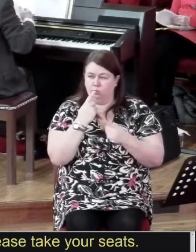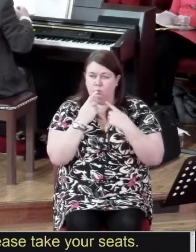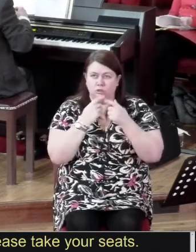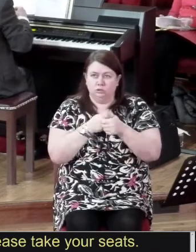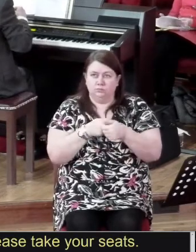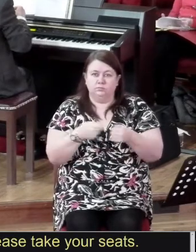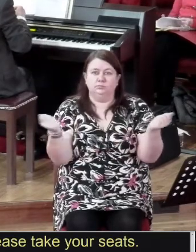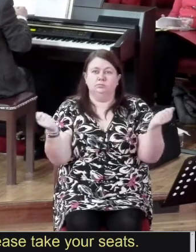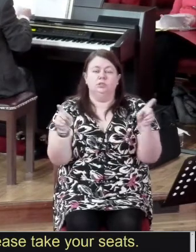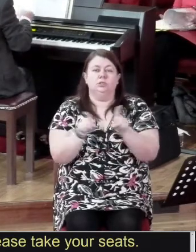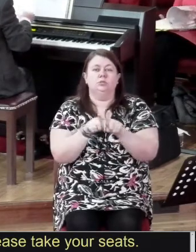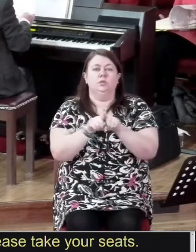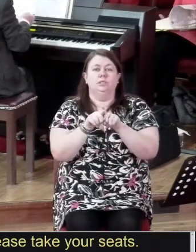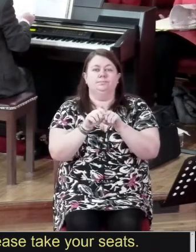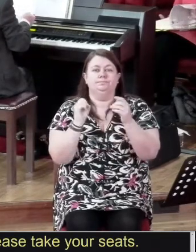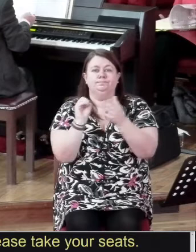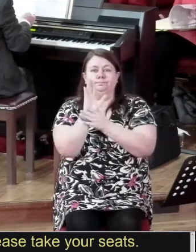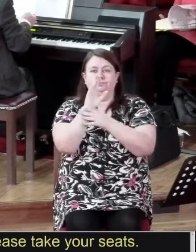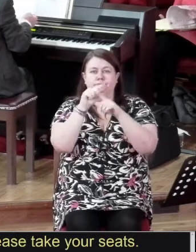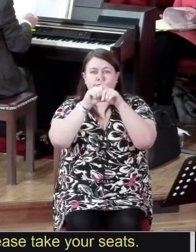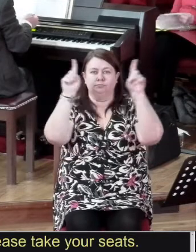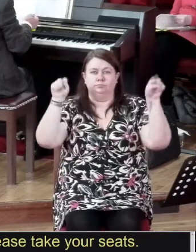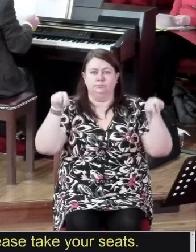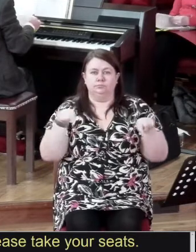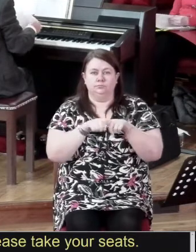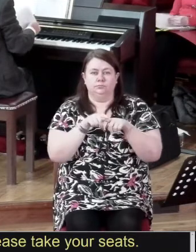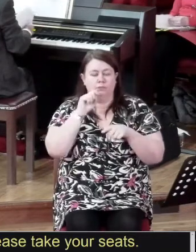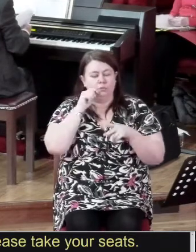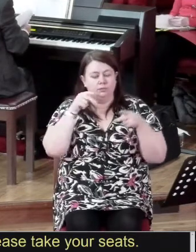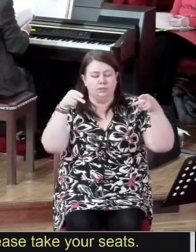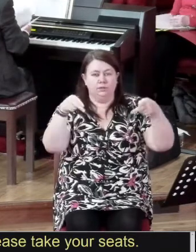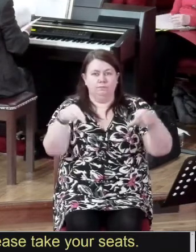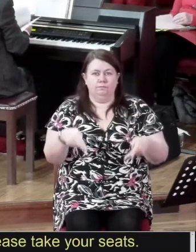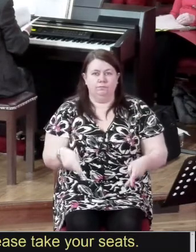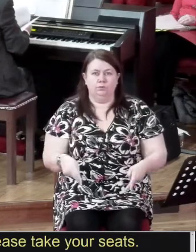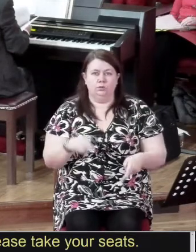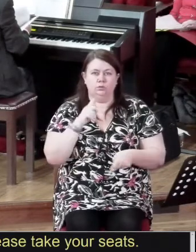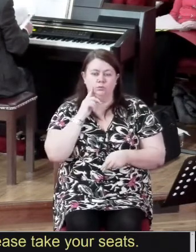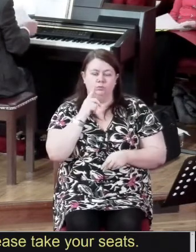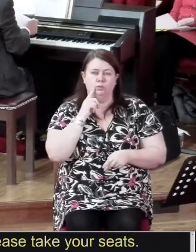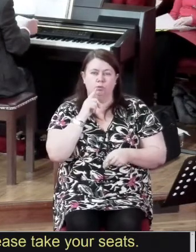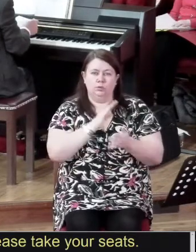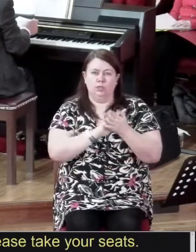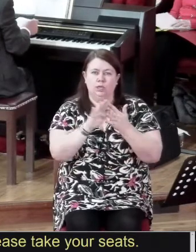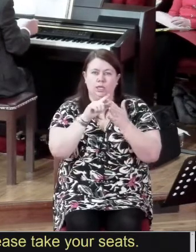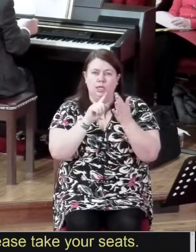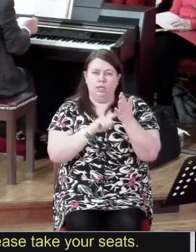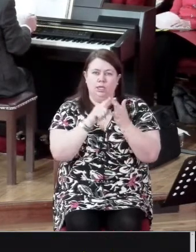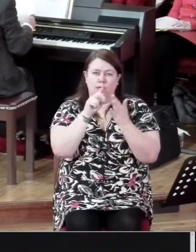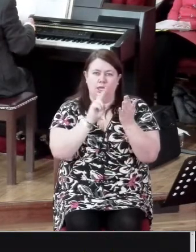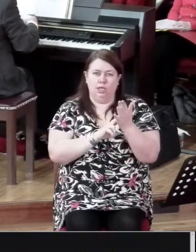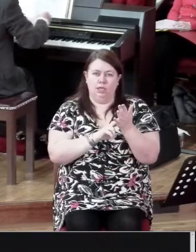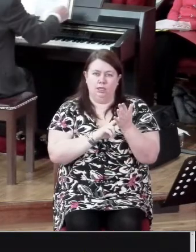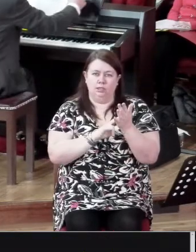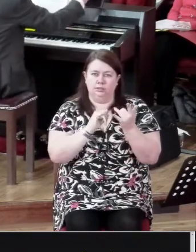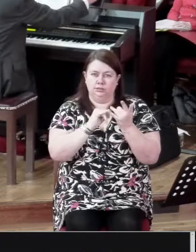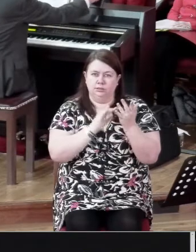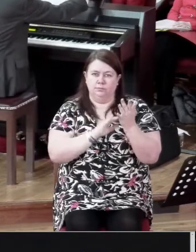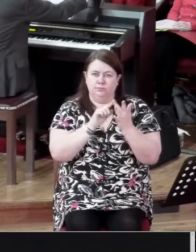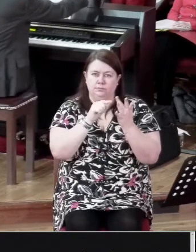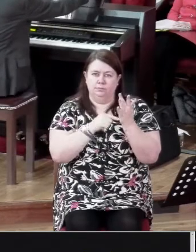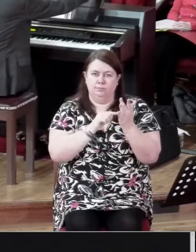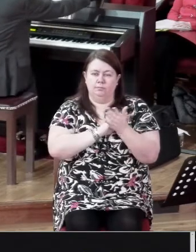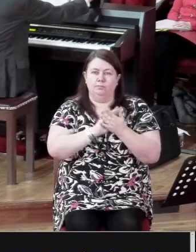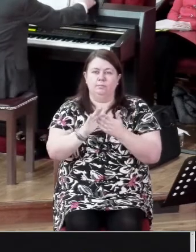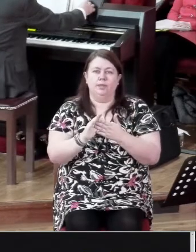screen. First of all, the funeral tomorrow of Helen Smith. Helen of Kerbeef Court died. We announced that last week, I think. And